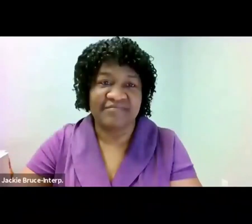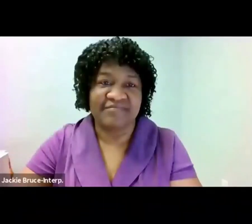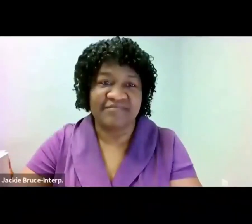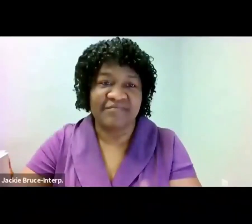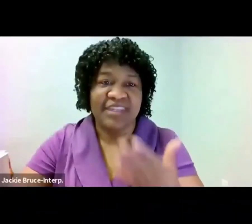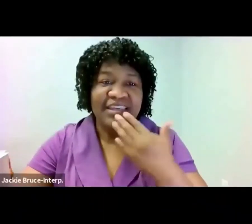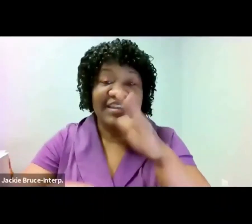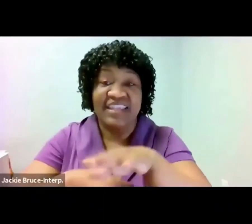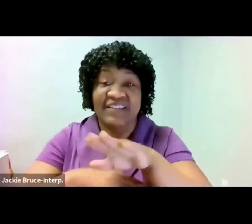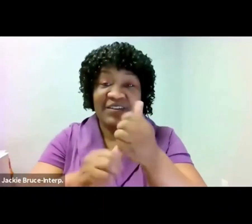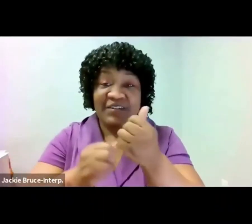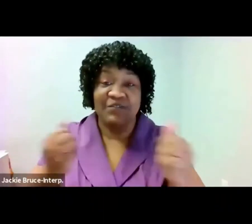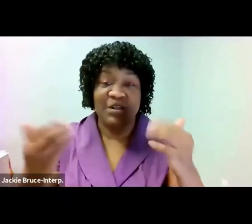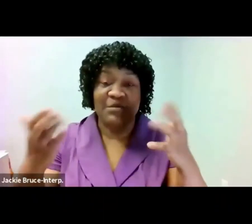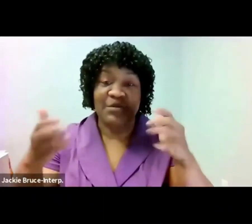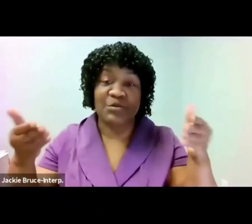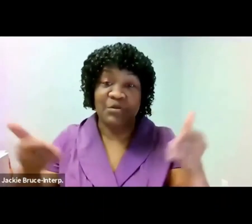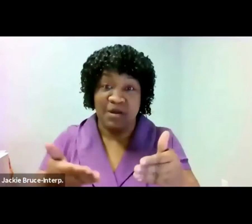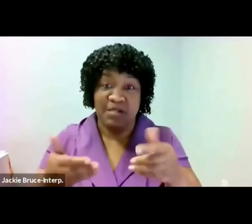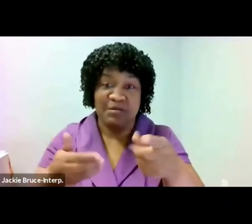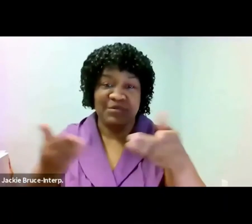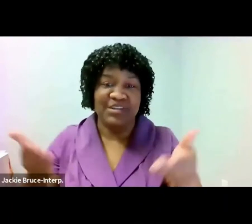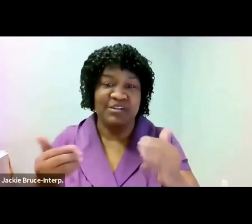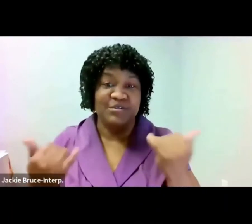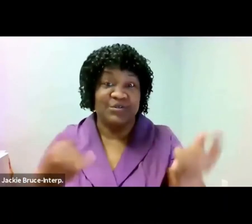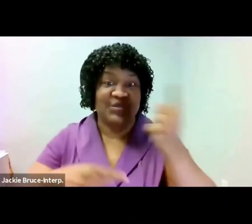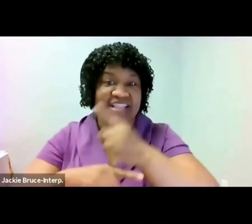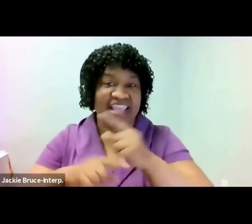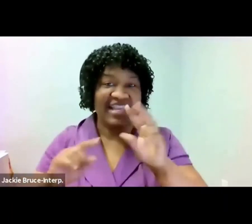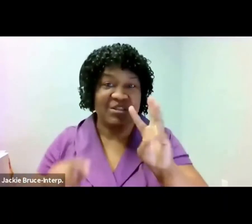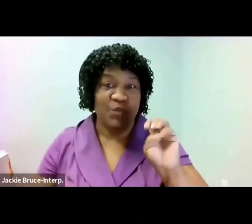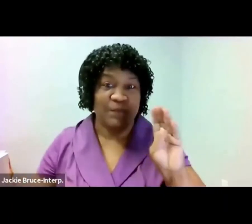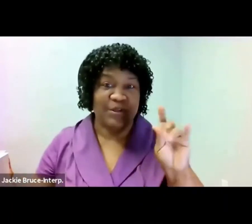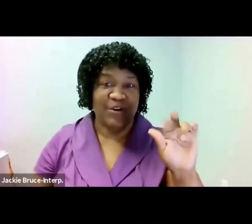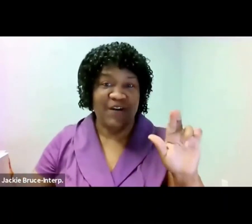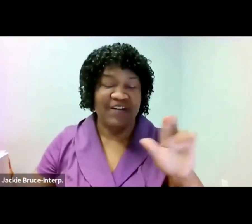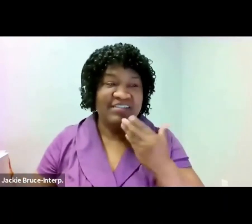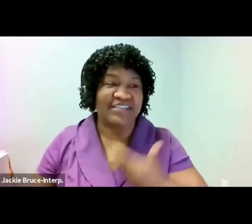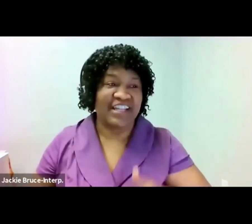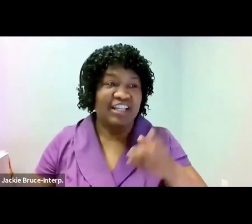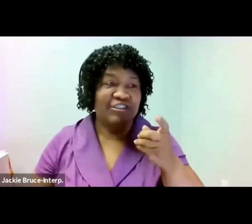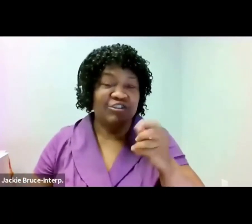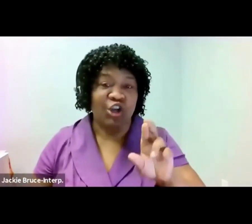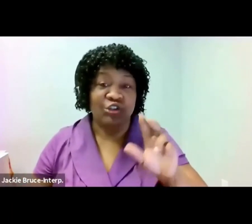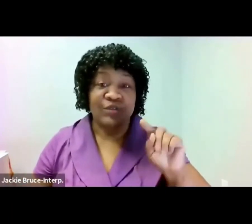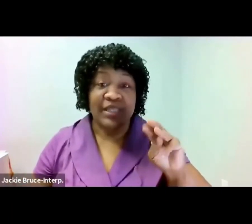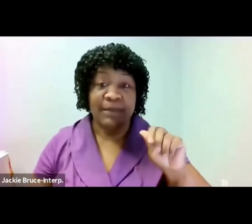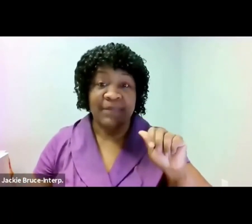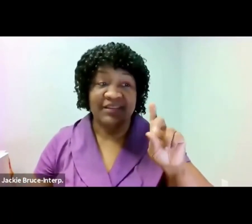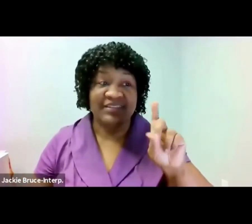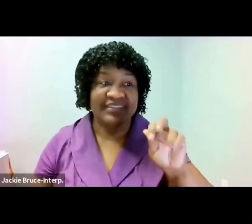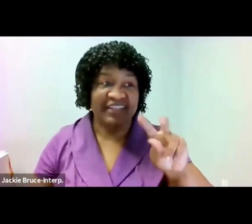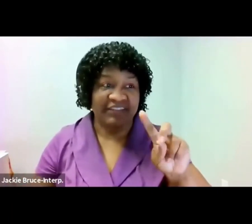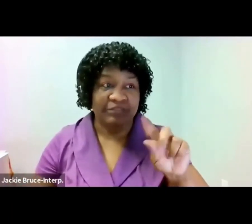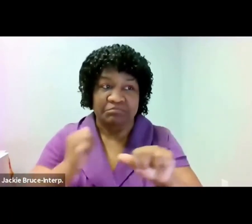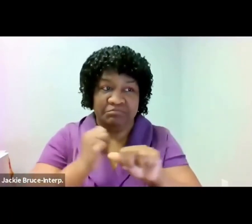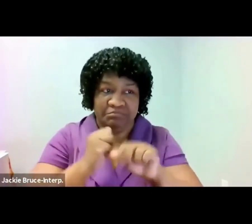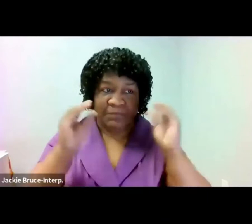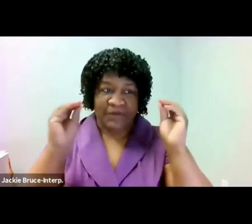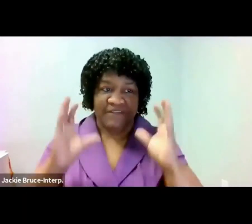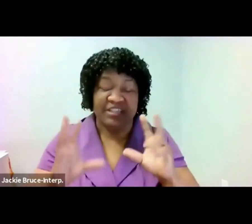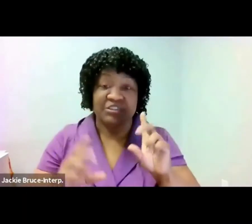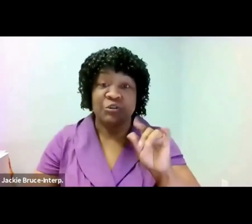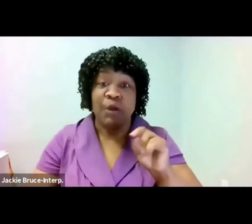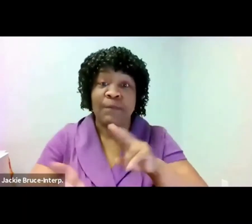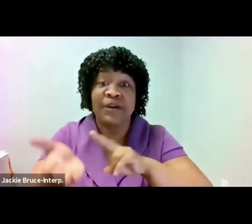Good afternoon. I'd like to welcome you all to today's webinar. I'm Dr. Tamala David, Associate Professor in the Department